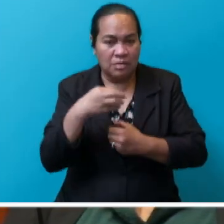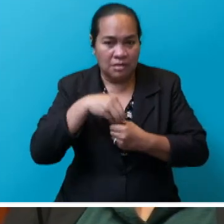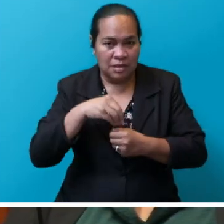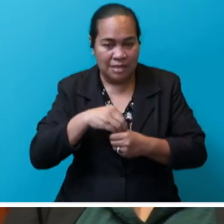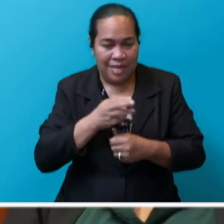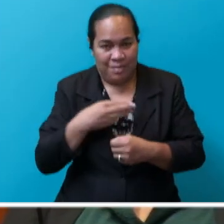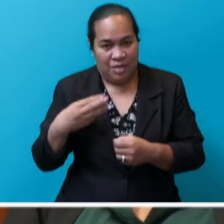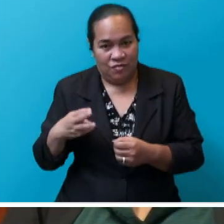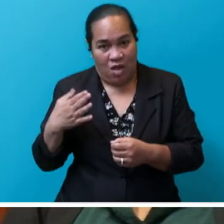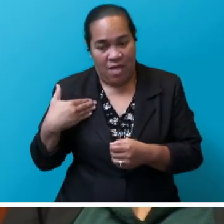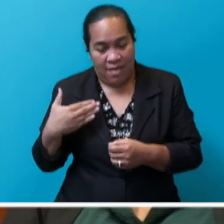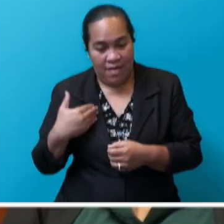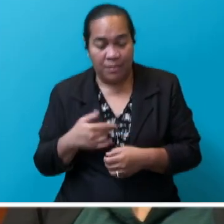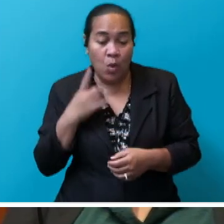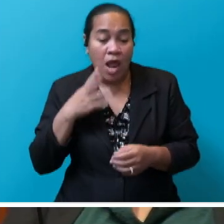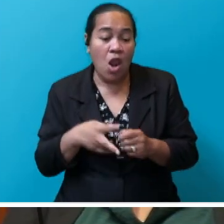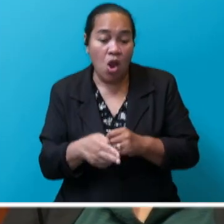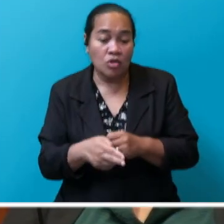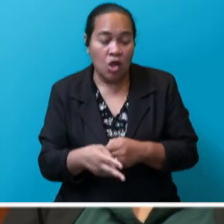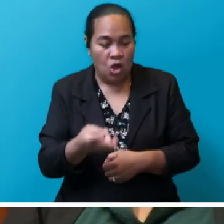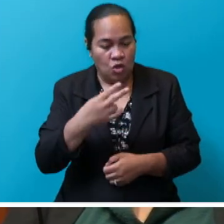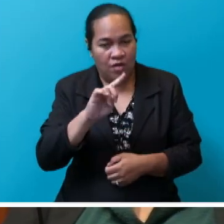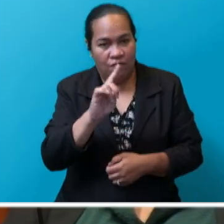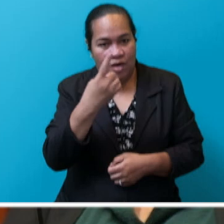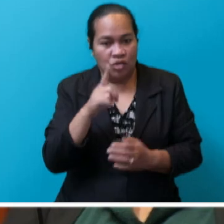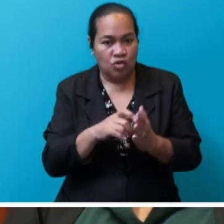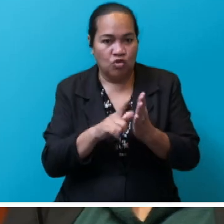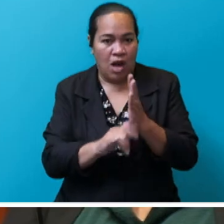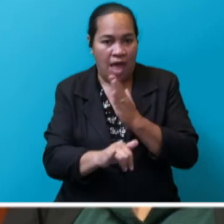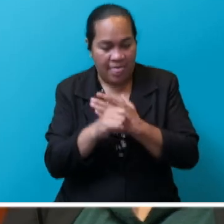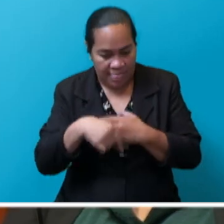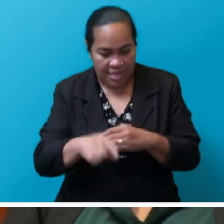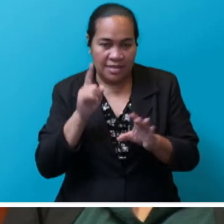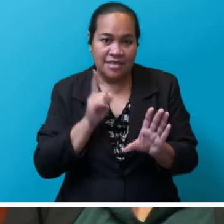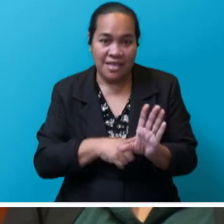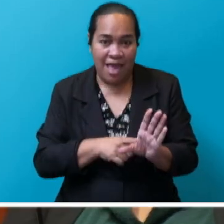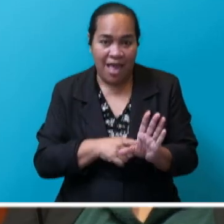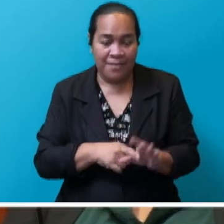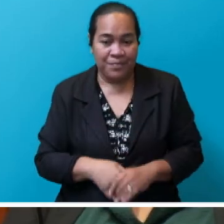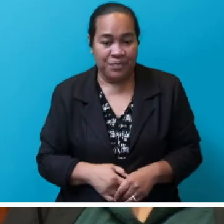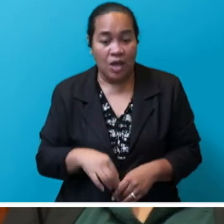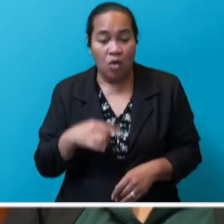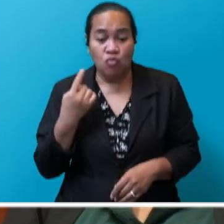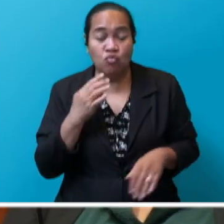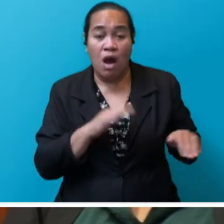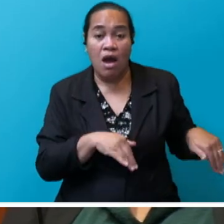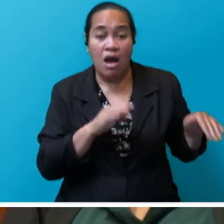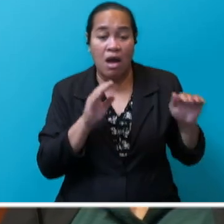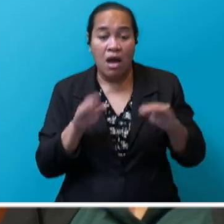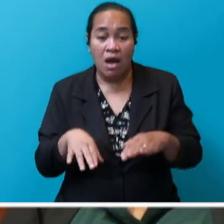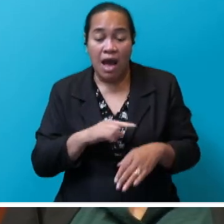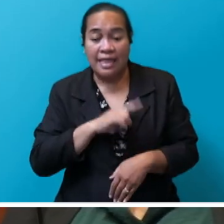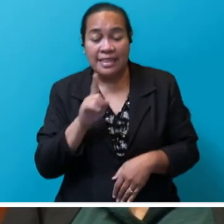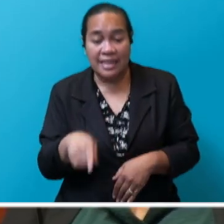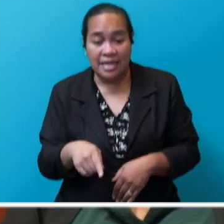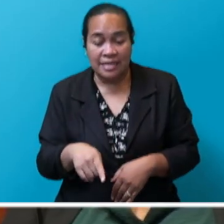launched in earlier in the 21st of July this year and was attended by members of the